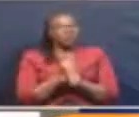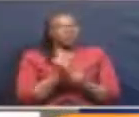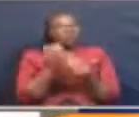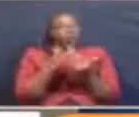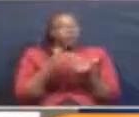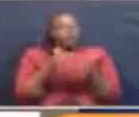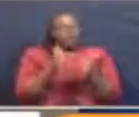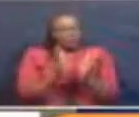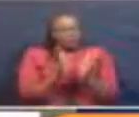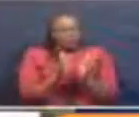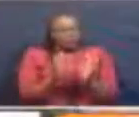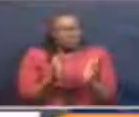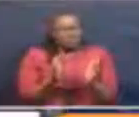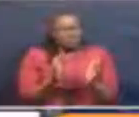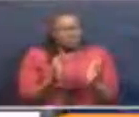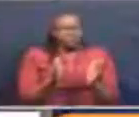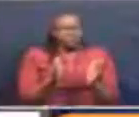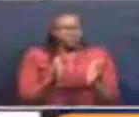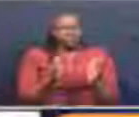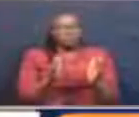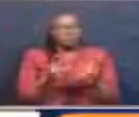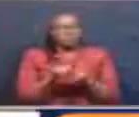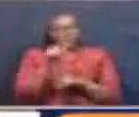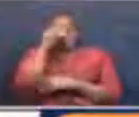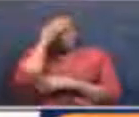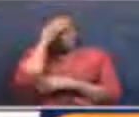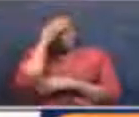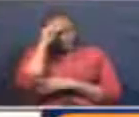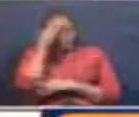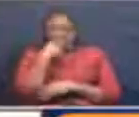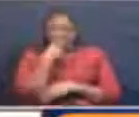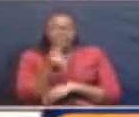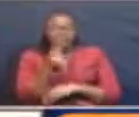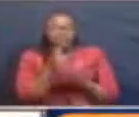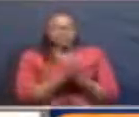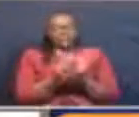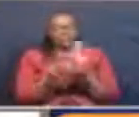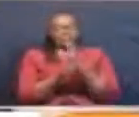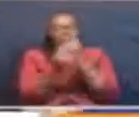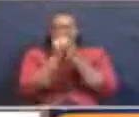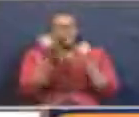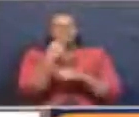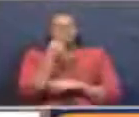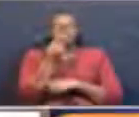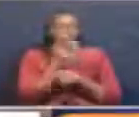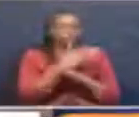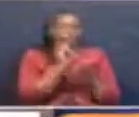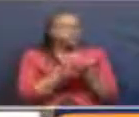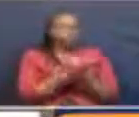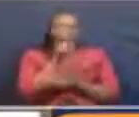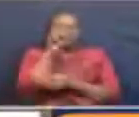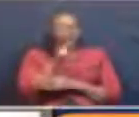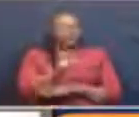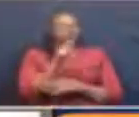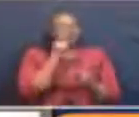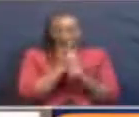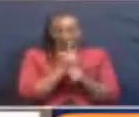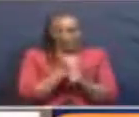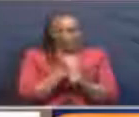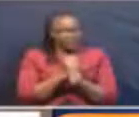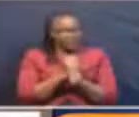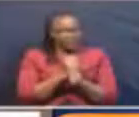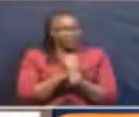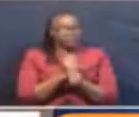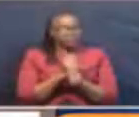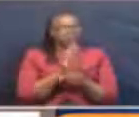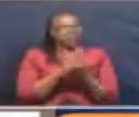be conducted humanely. We even had the government was supporting this, always saying, and the deputy president talking before, that it should be